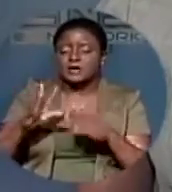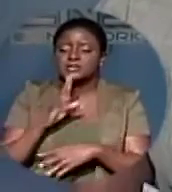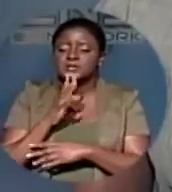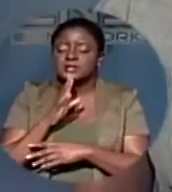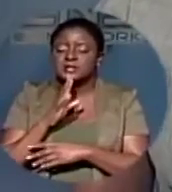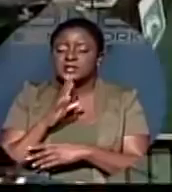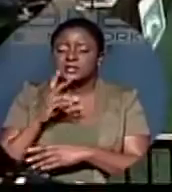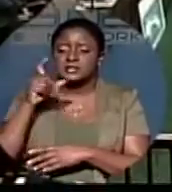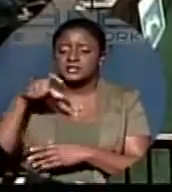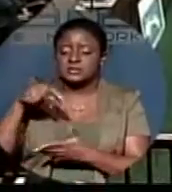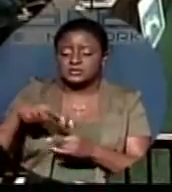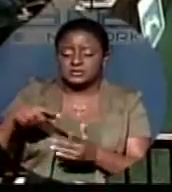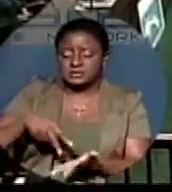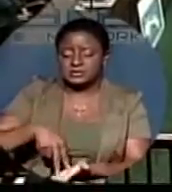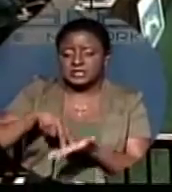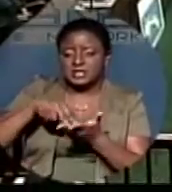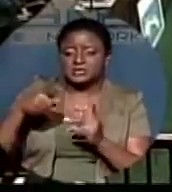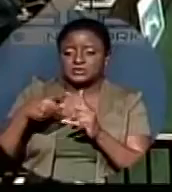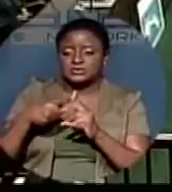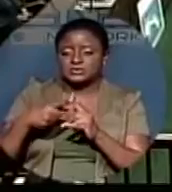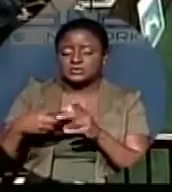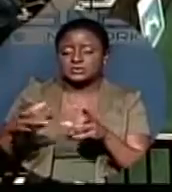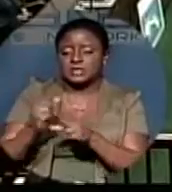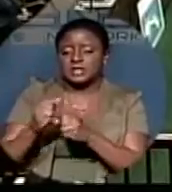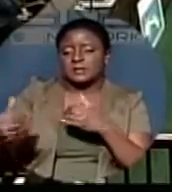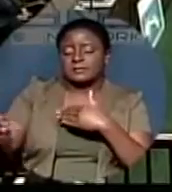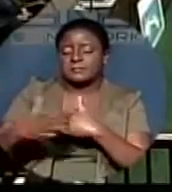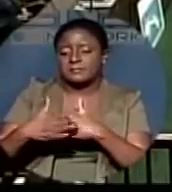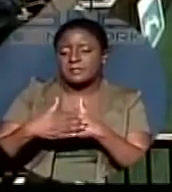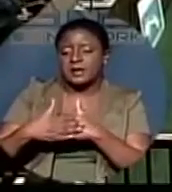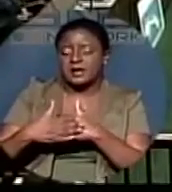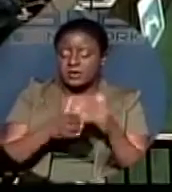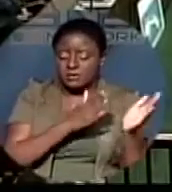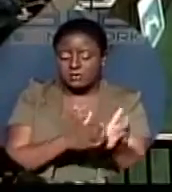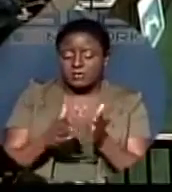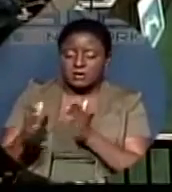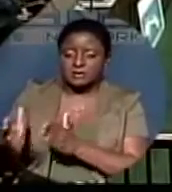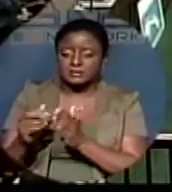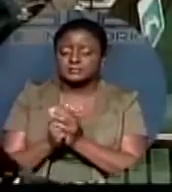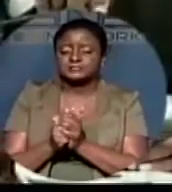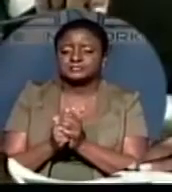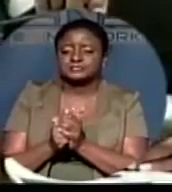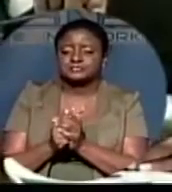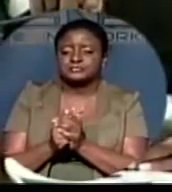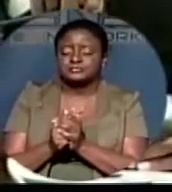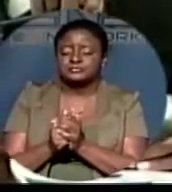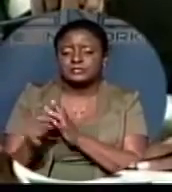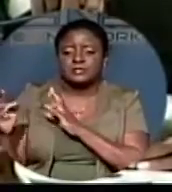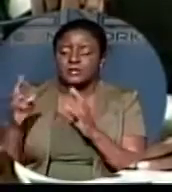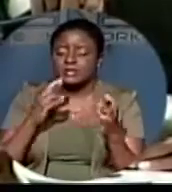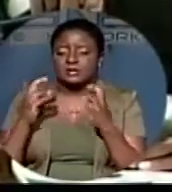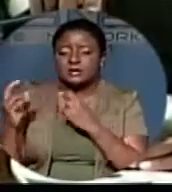order. It has been moved and seconded that the business of this House